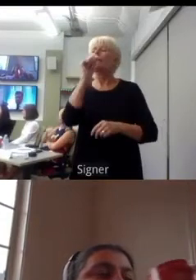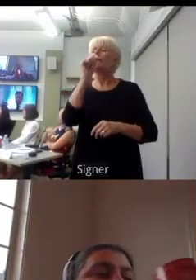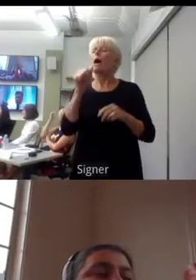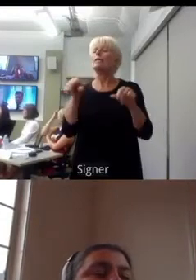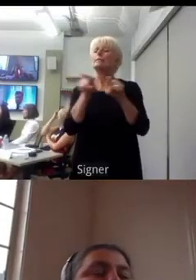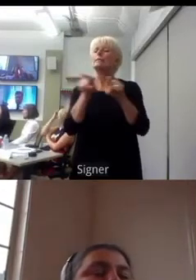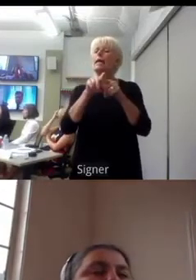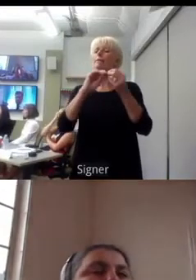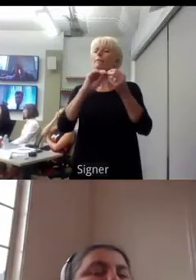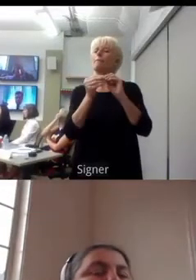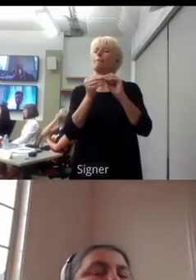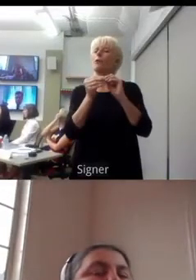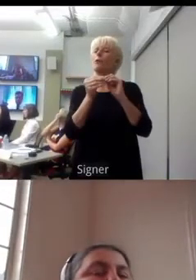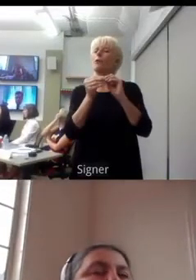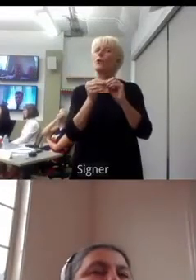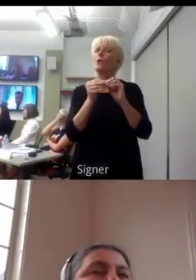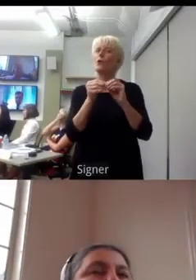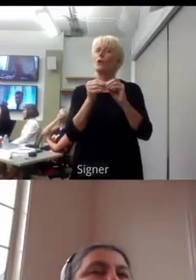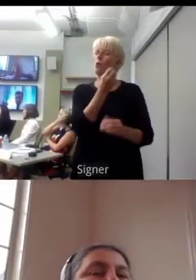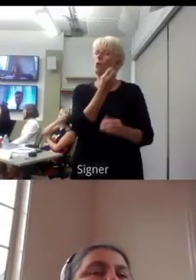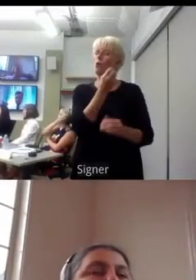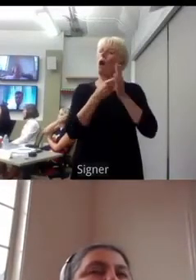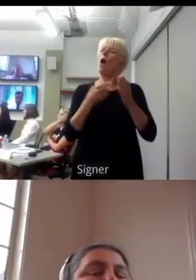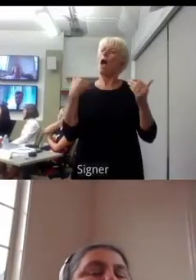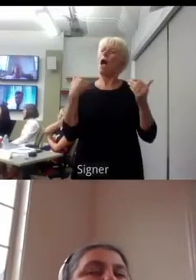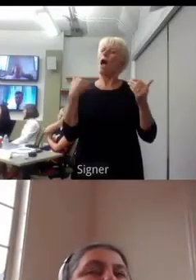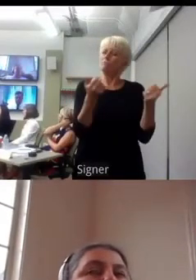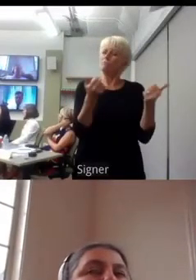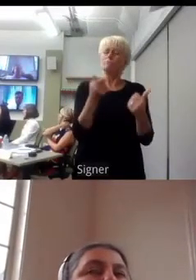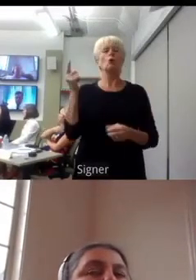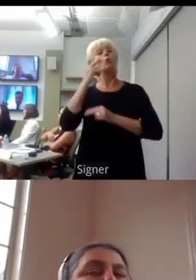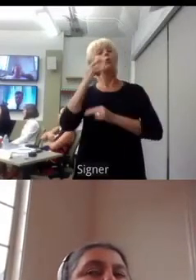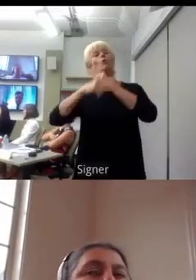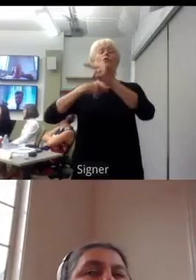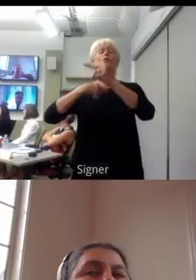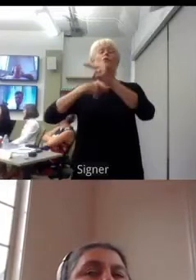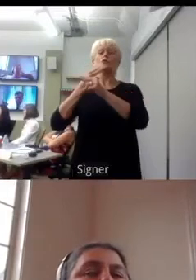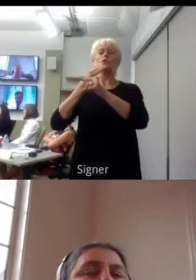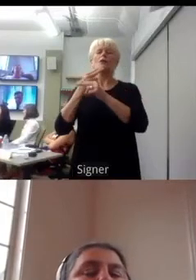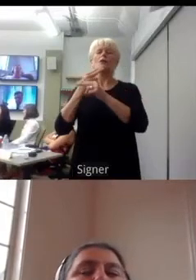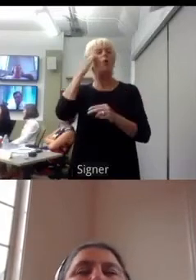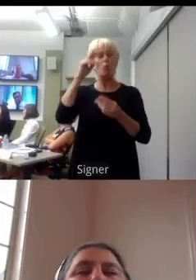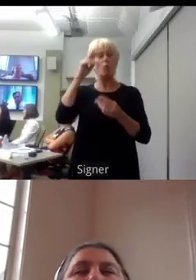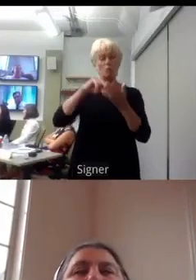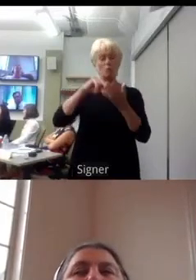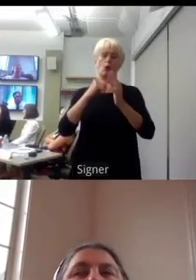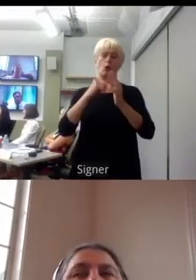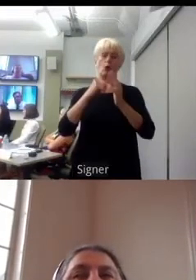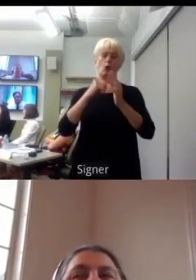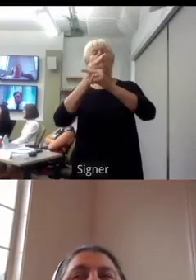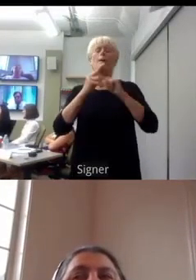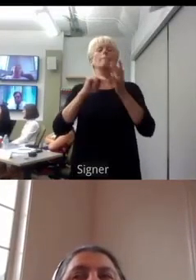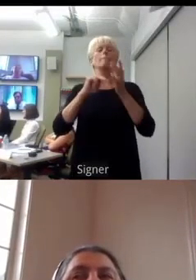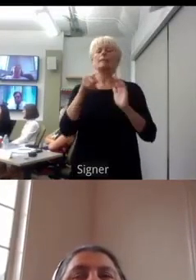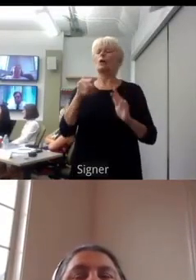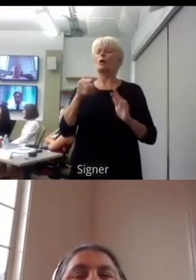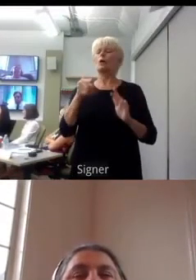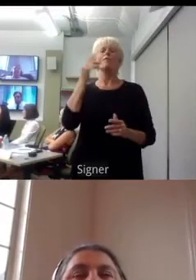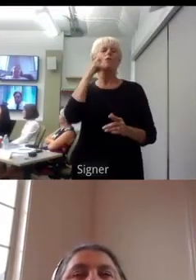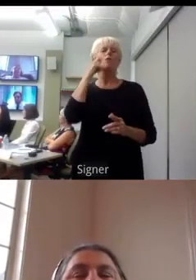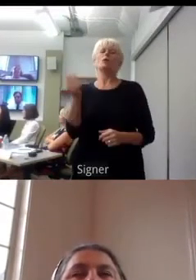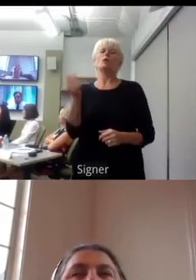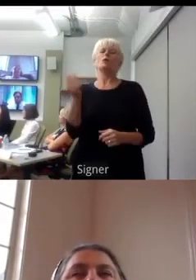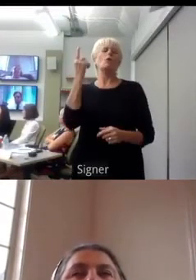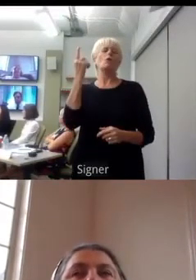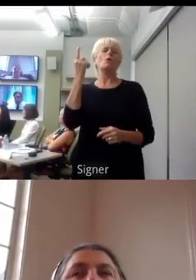Ontario. And a universal washroom, for those of you who are not familiar with the term, is a space that's not only an accessible individual washroom, but also has this space for an adult